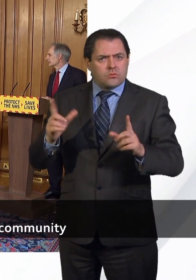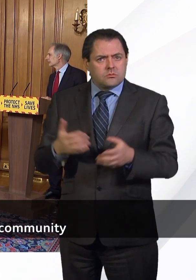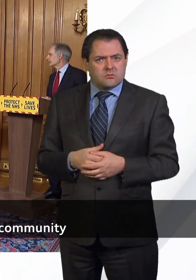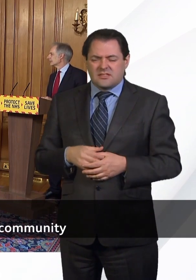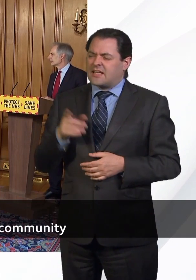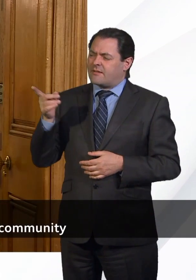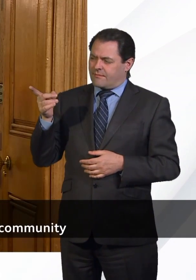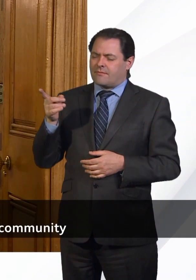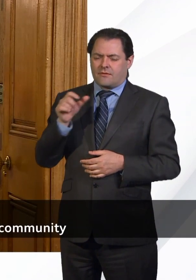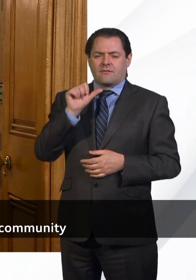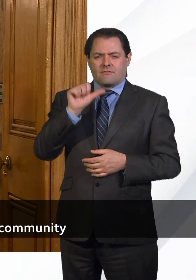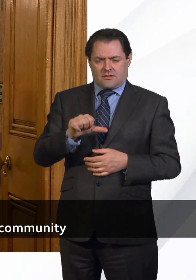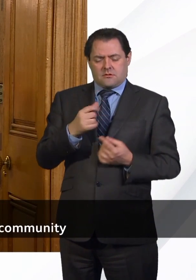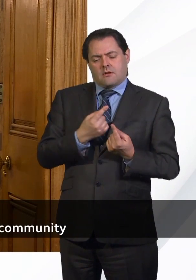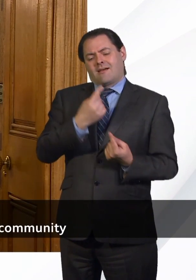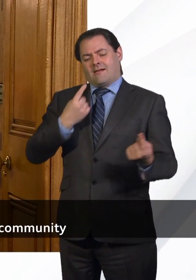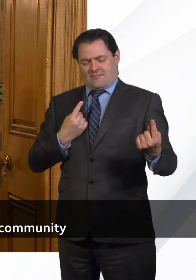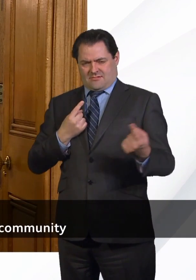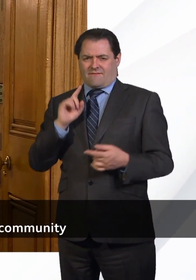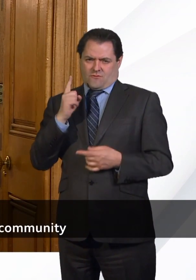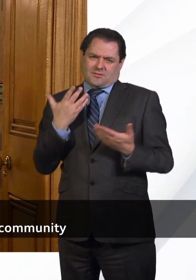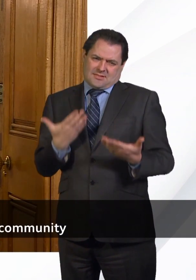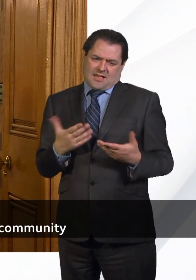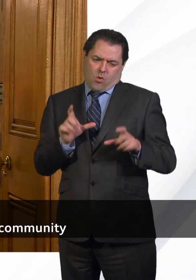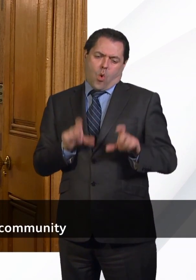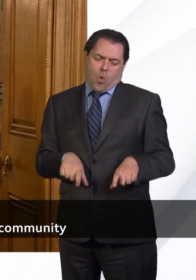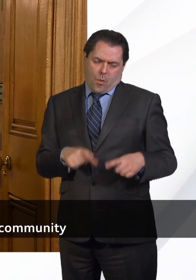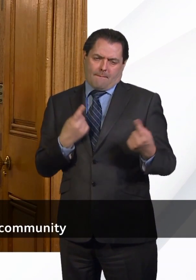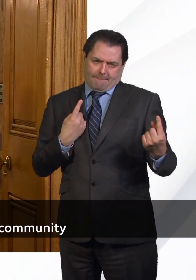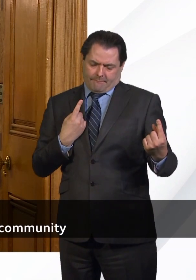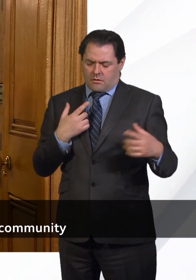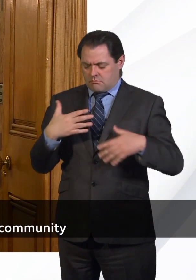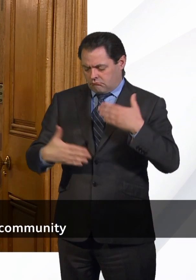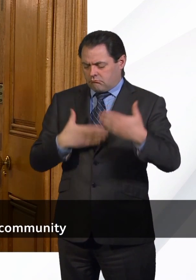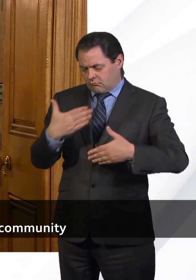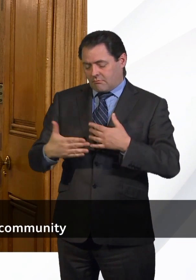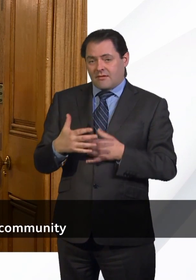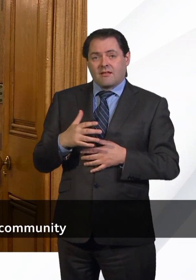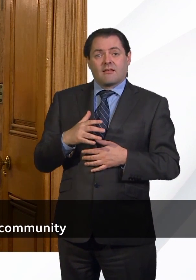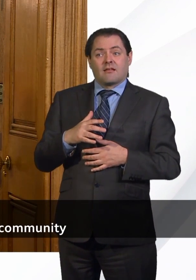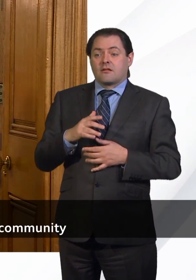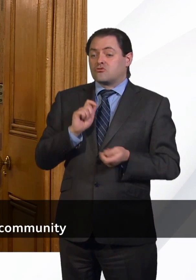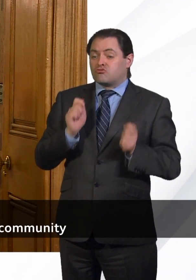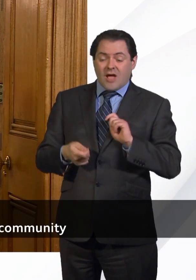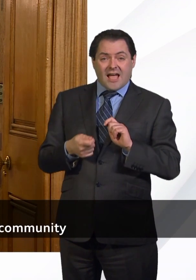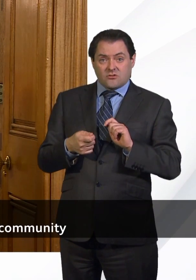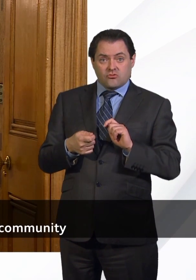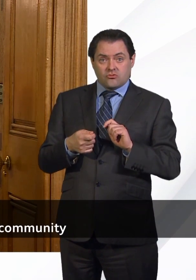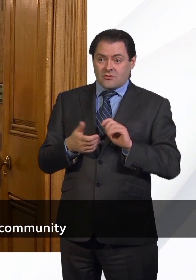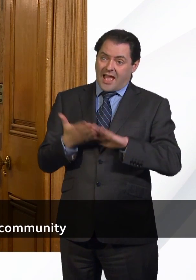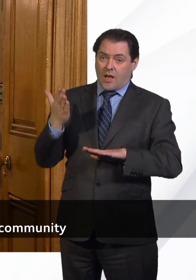to social distancing measures, including, for instance, on PPE. And the first call on PPE must go